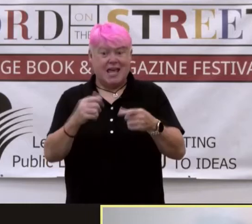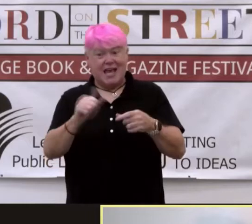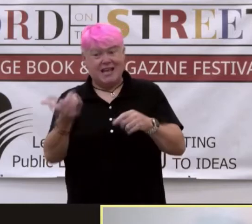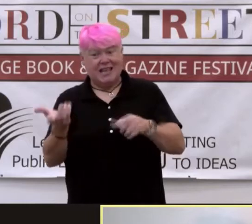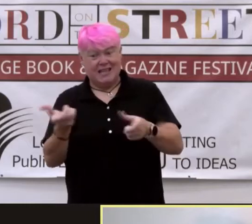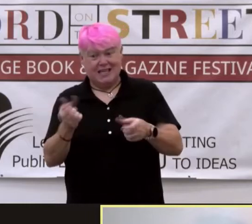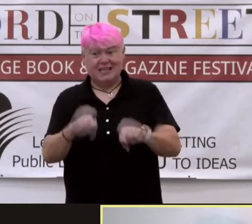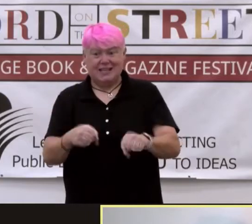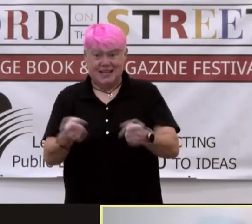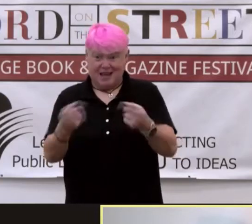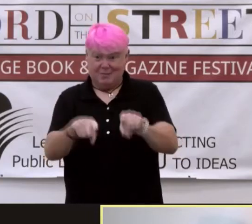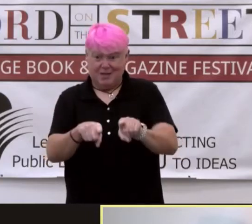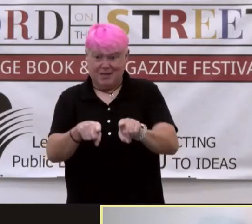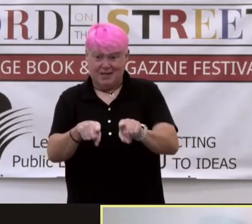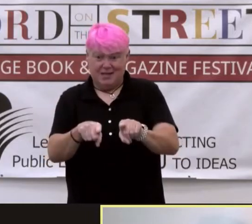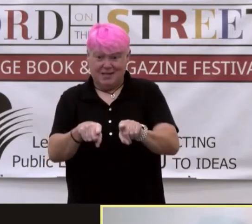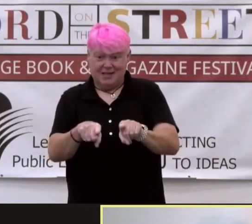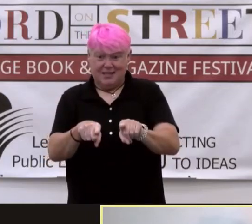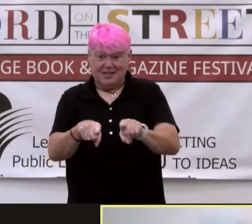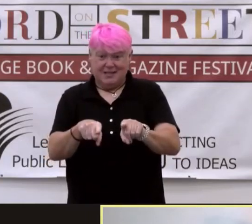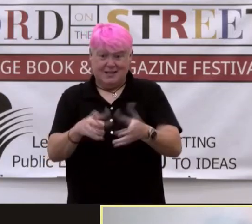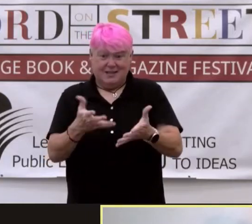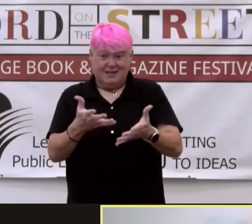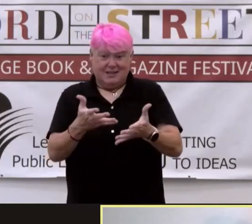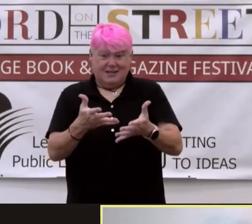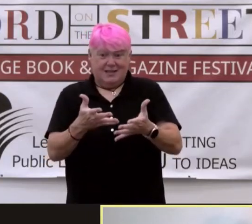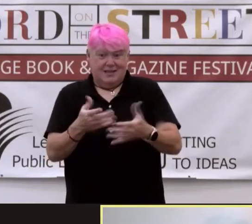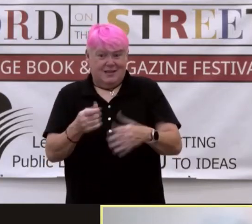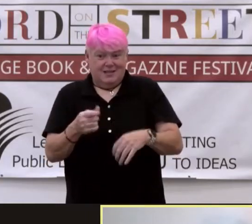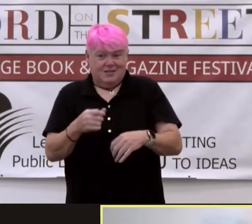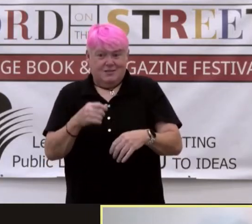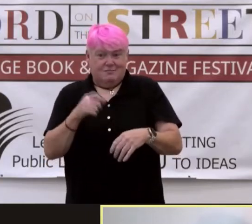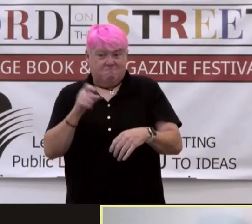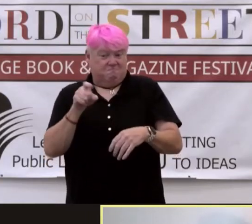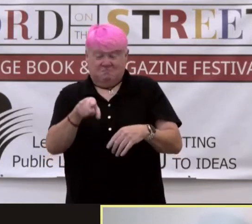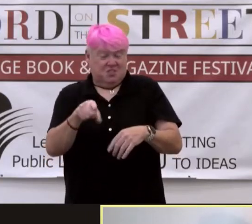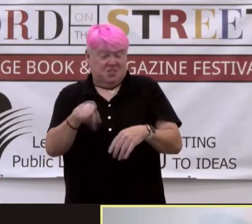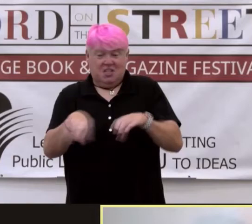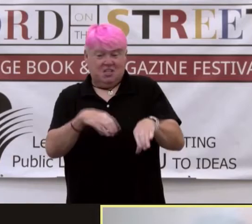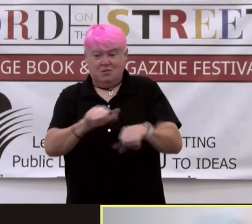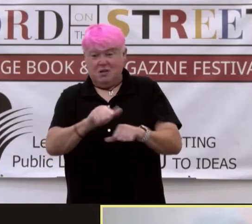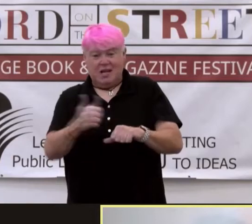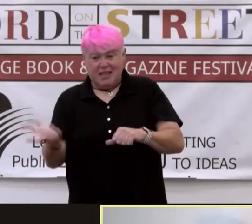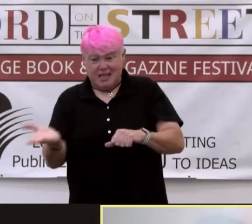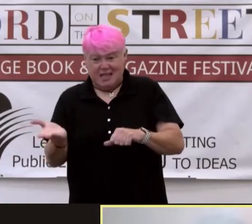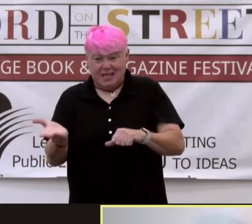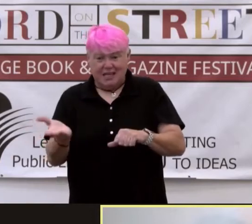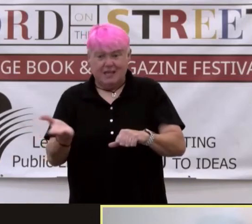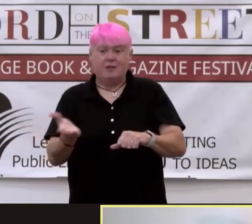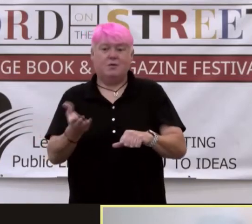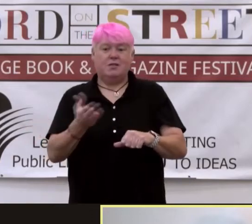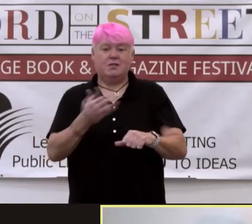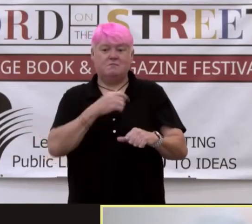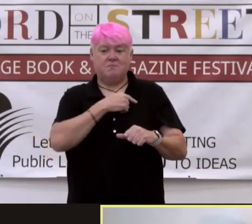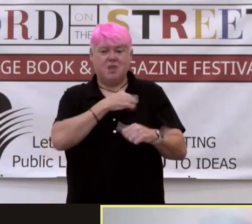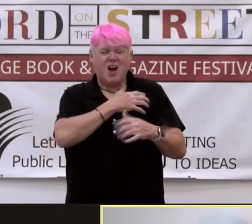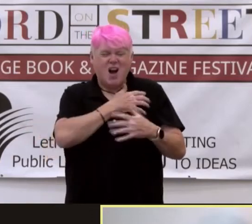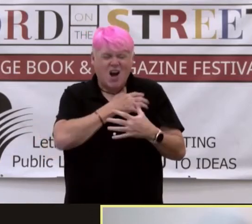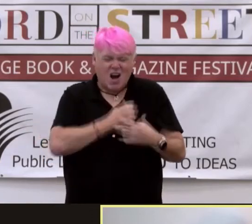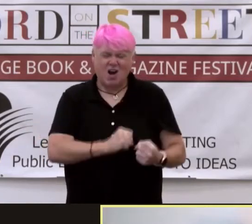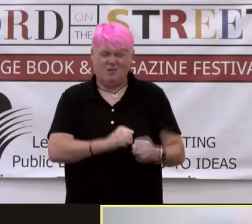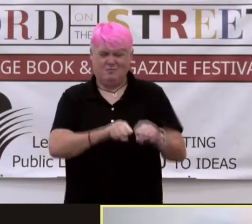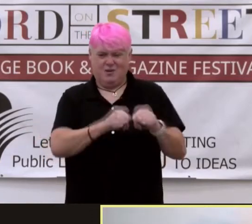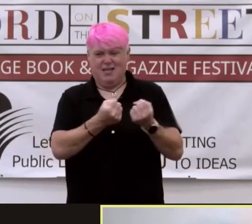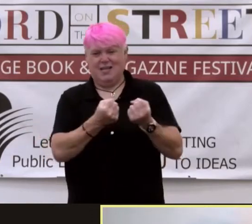was just, the recklessness of her was just, it was heartbreaking, but it was so exciting to write. I was like,